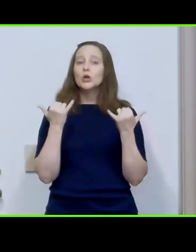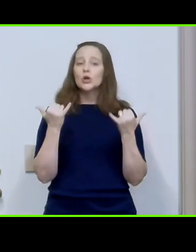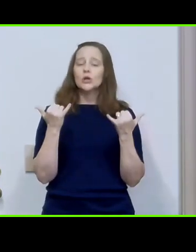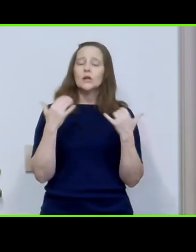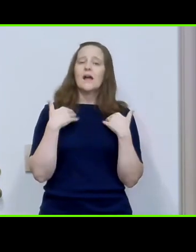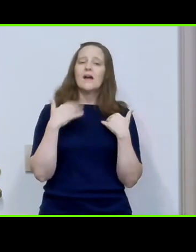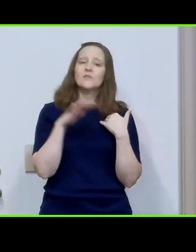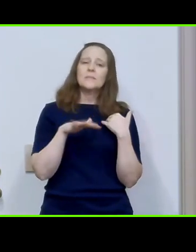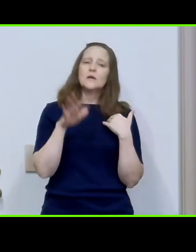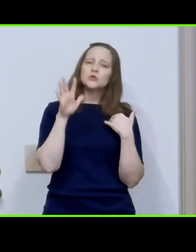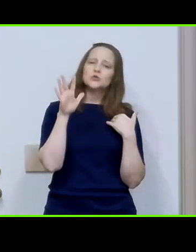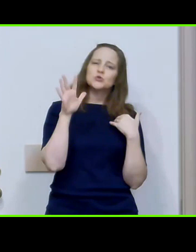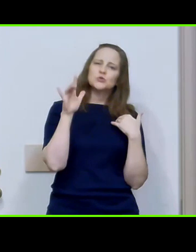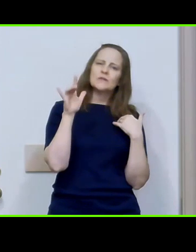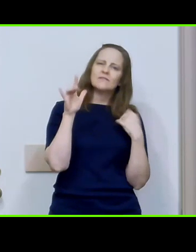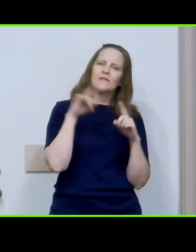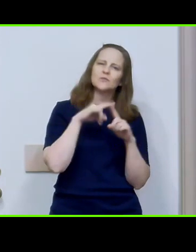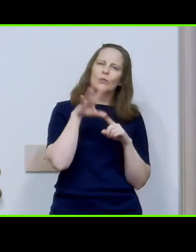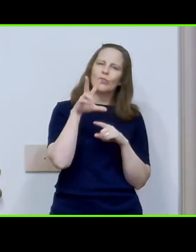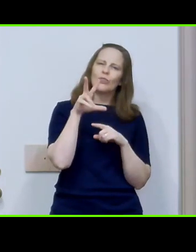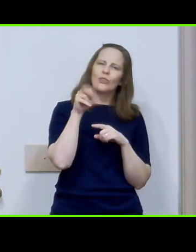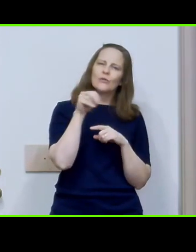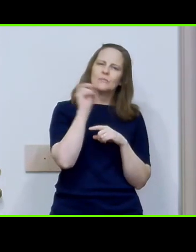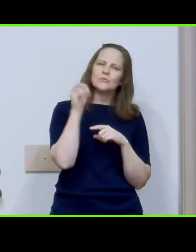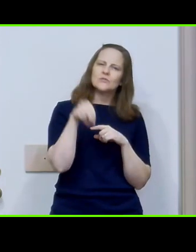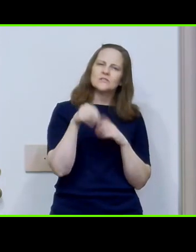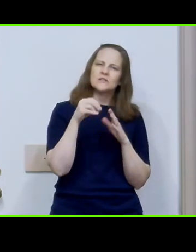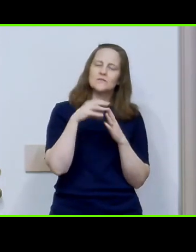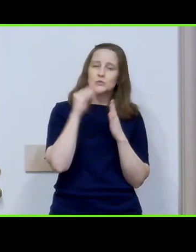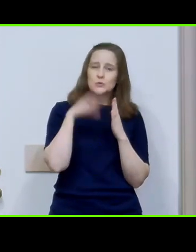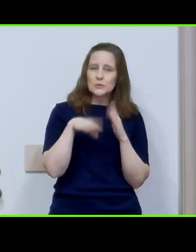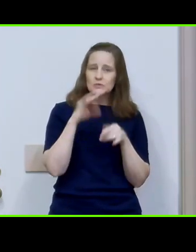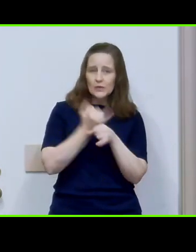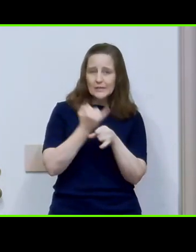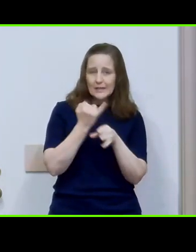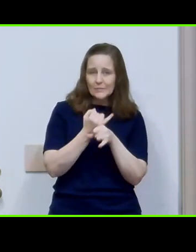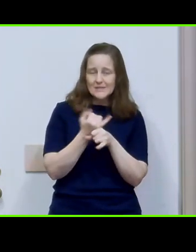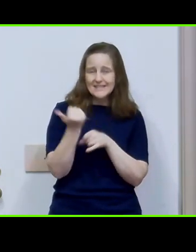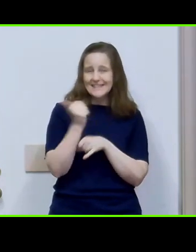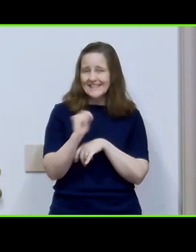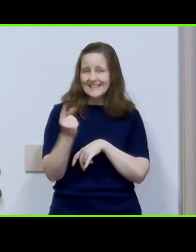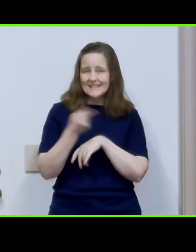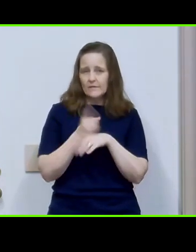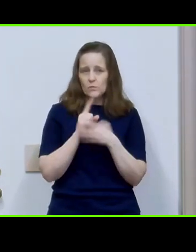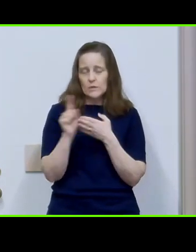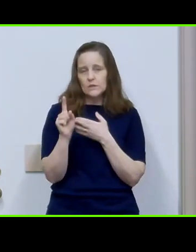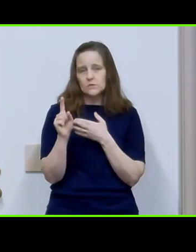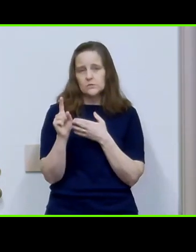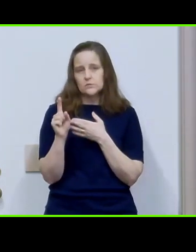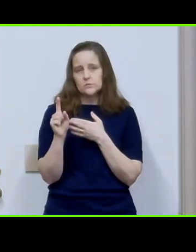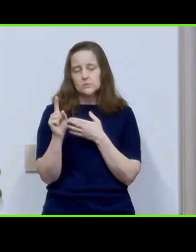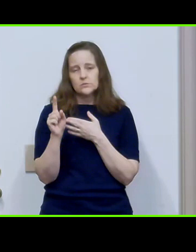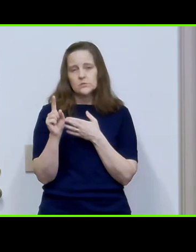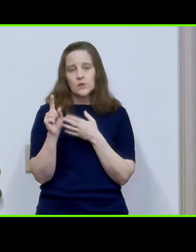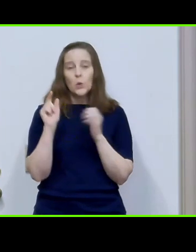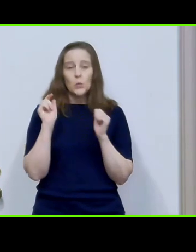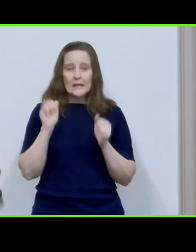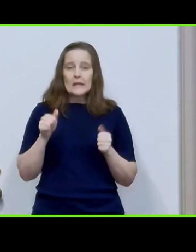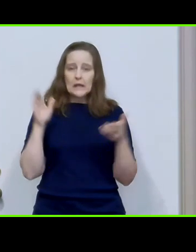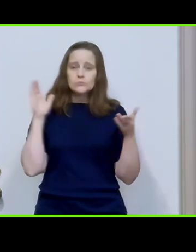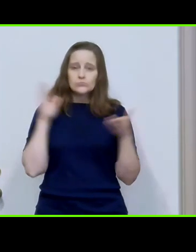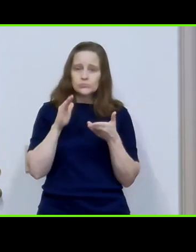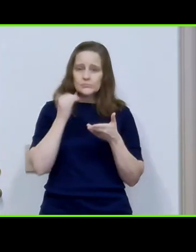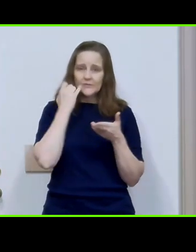about 25 to 30% of our students on campus on any given day of the week. Now, we can pull that back if